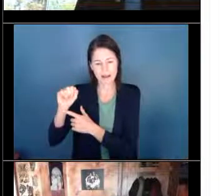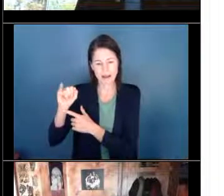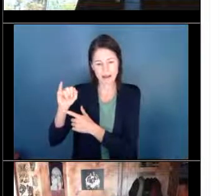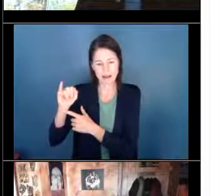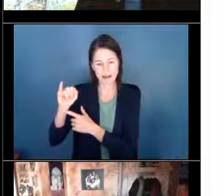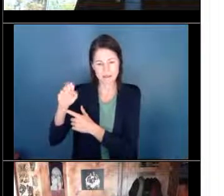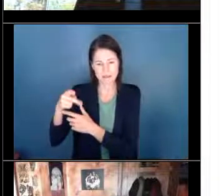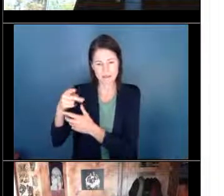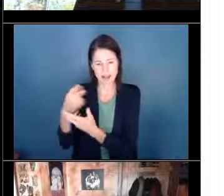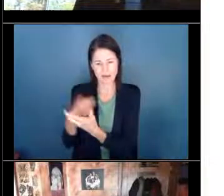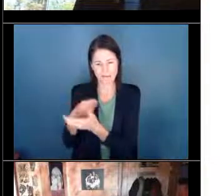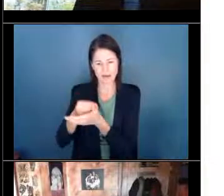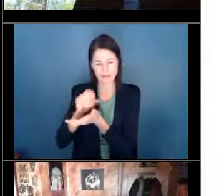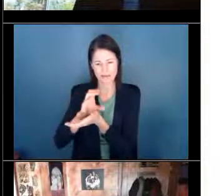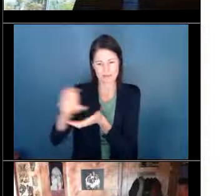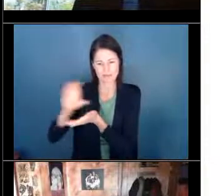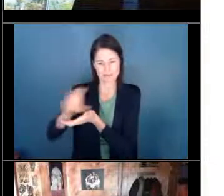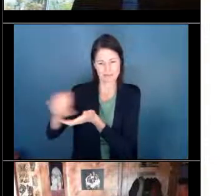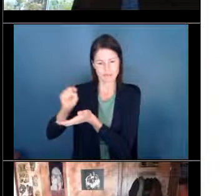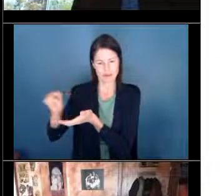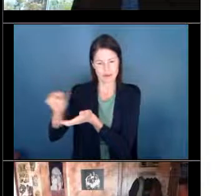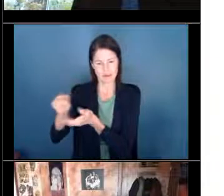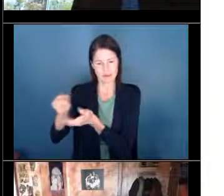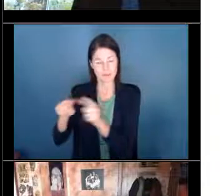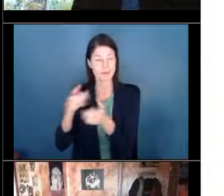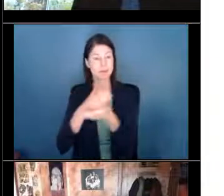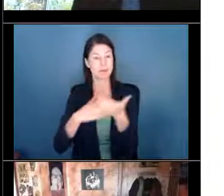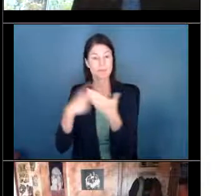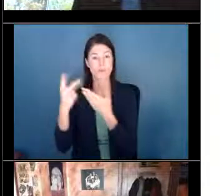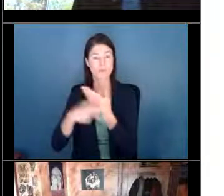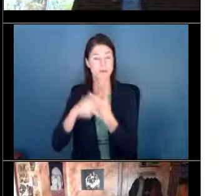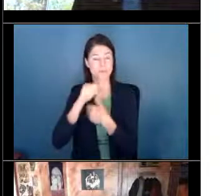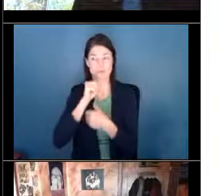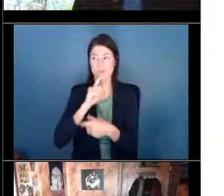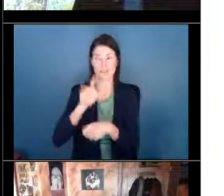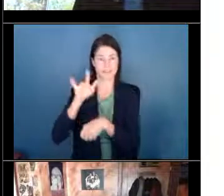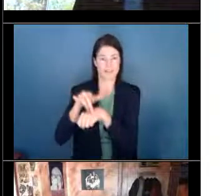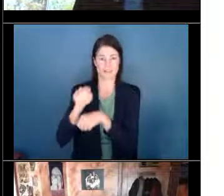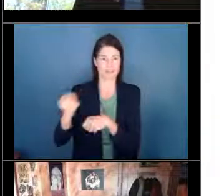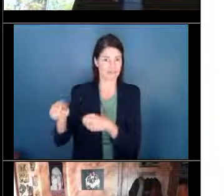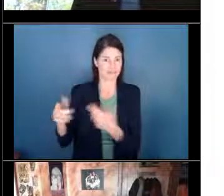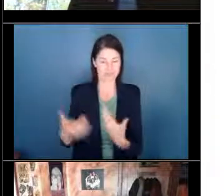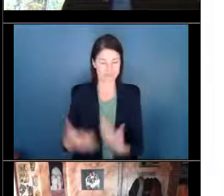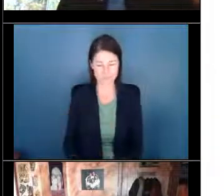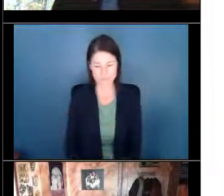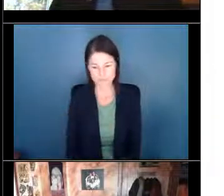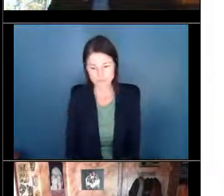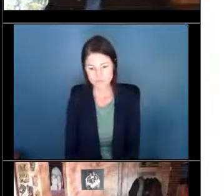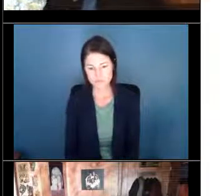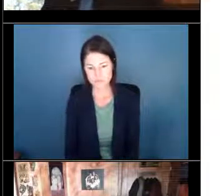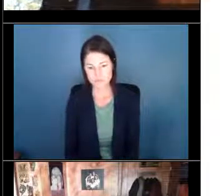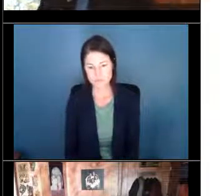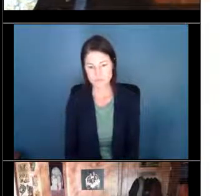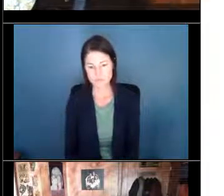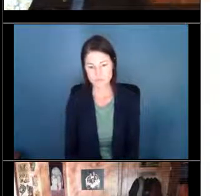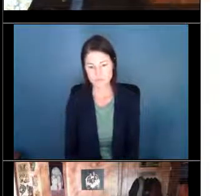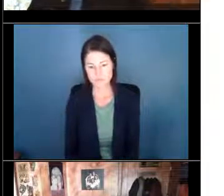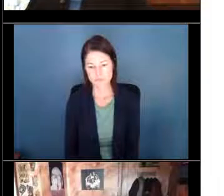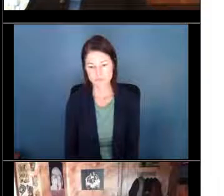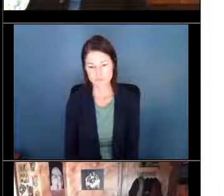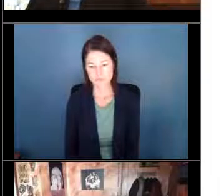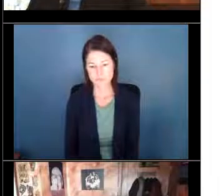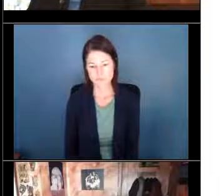before, some of the programs that we're not even tapping into from a system basis. So there's some opportunities for us to try to make sure